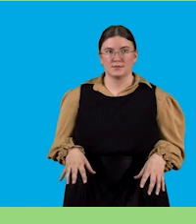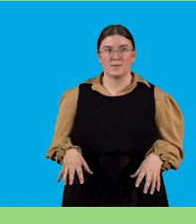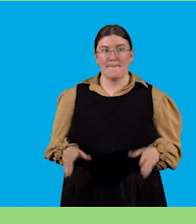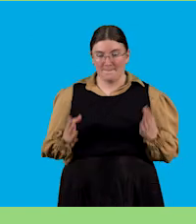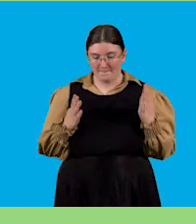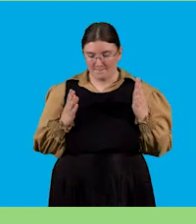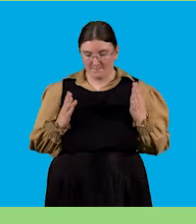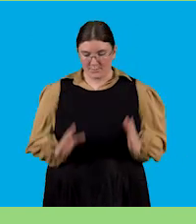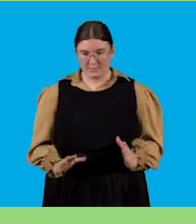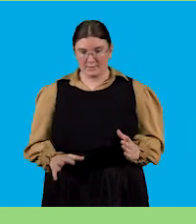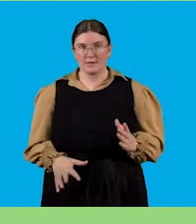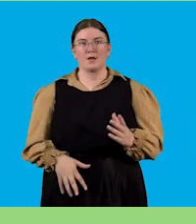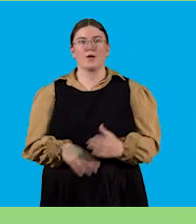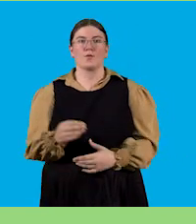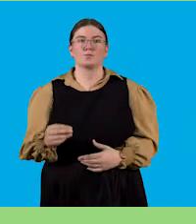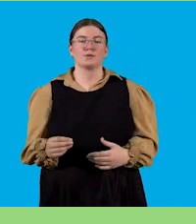body.